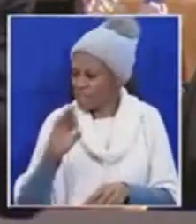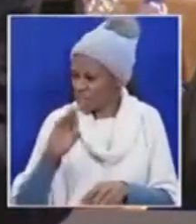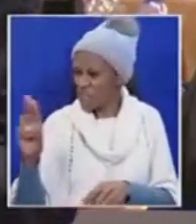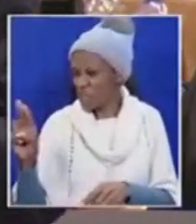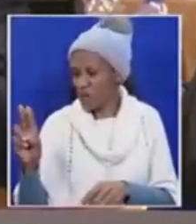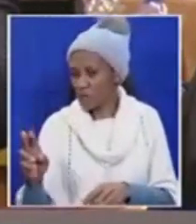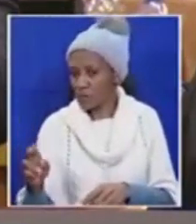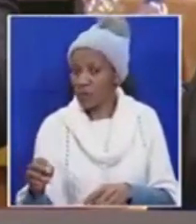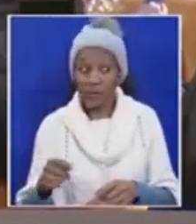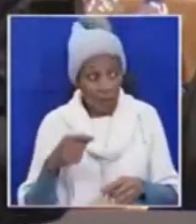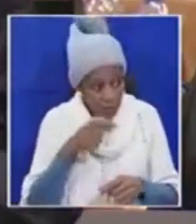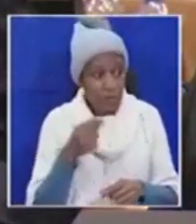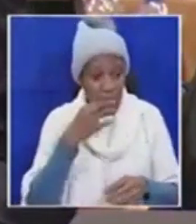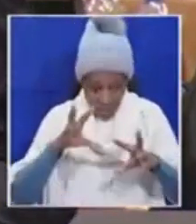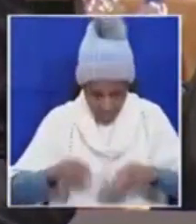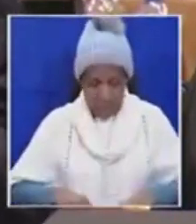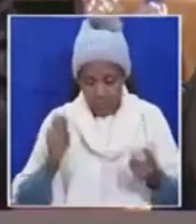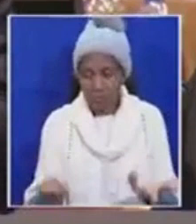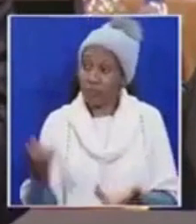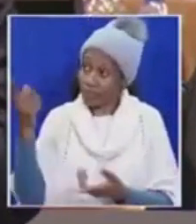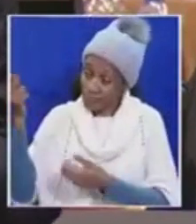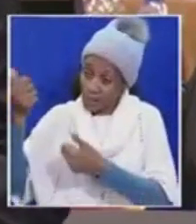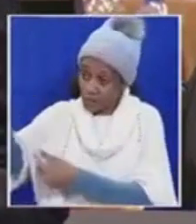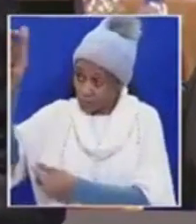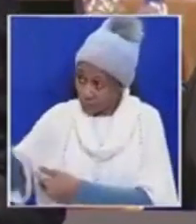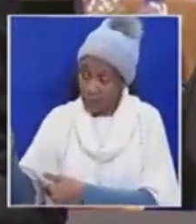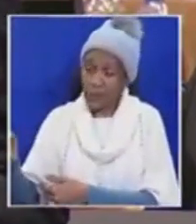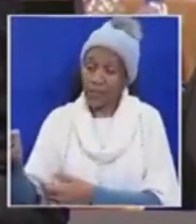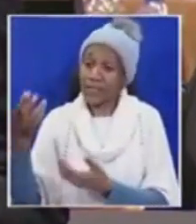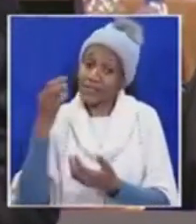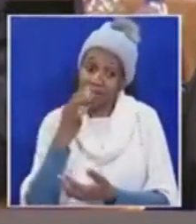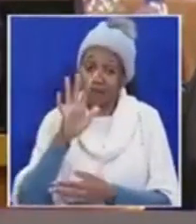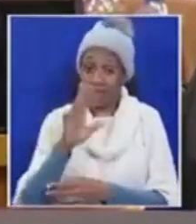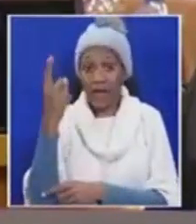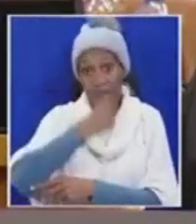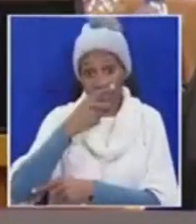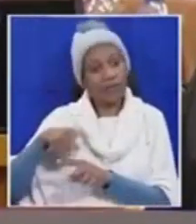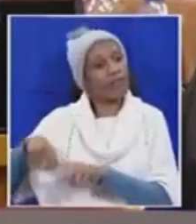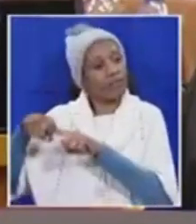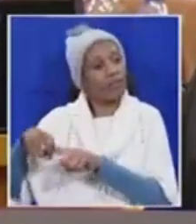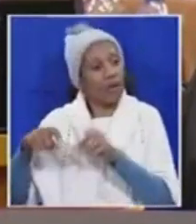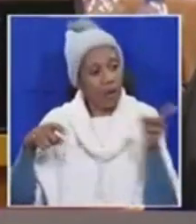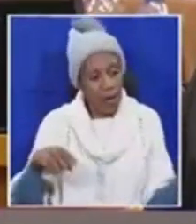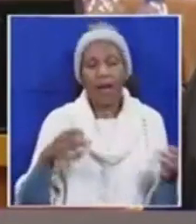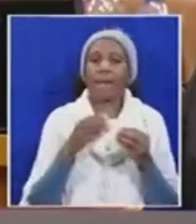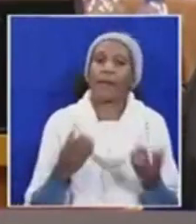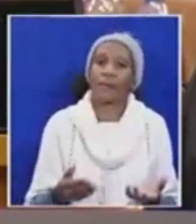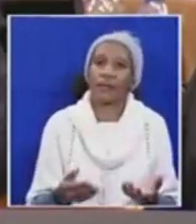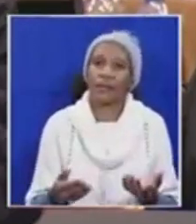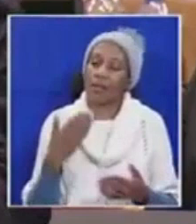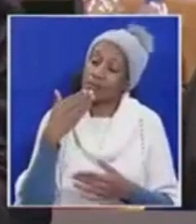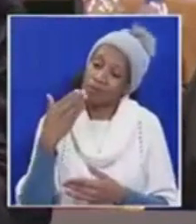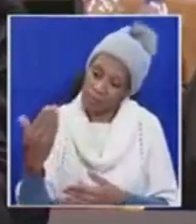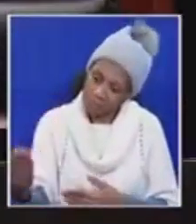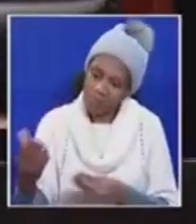Owned up to it. And the Speaker rightfully suspended her for 5 days. And I want to know what is going to happen honourable to this, member. This